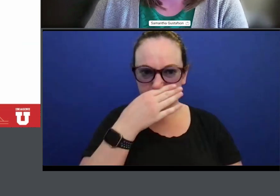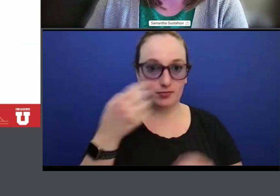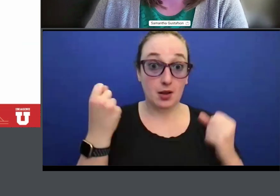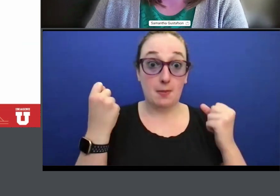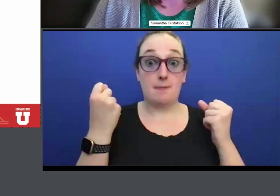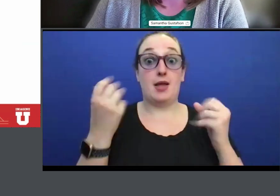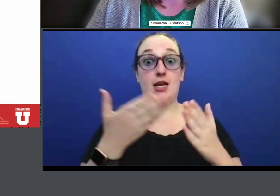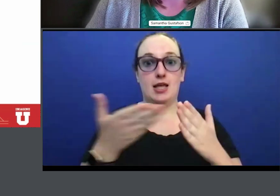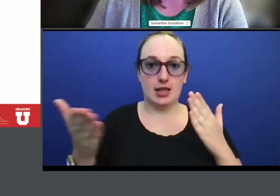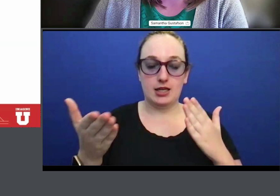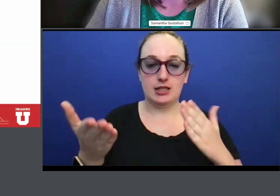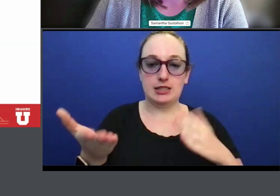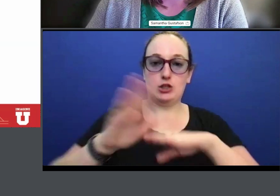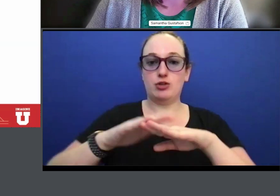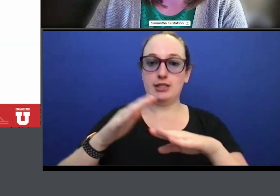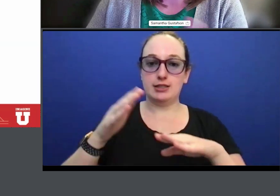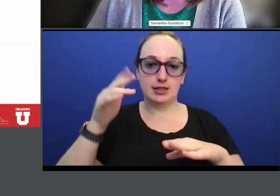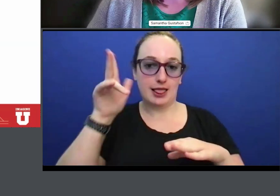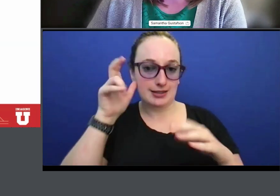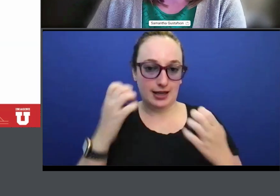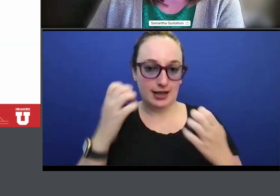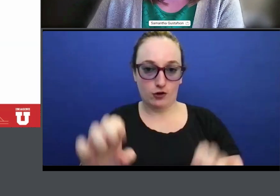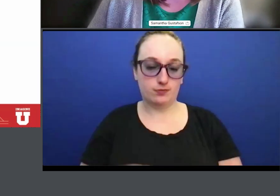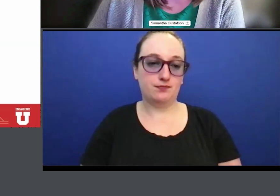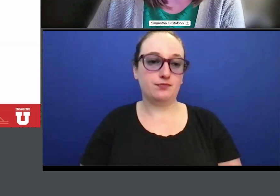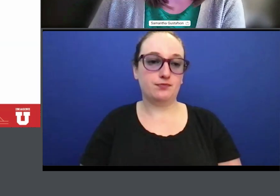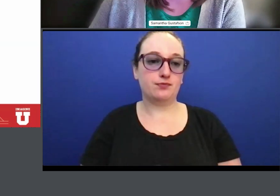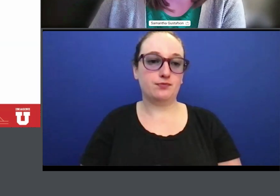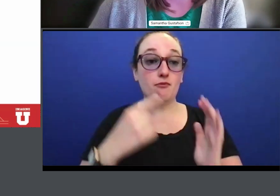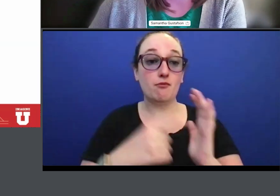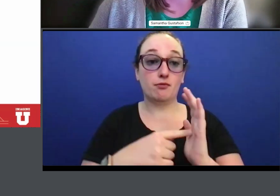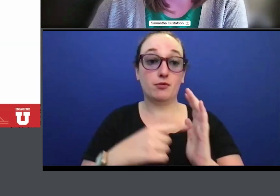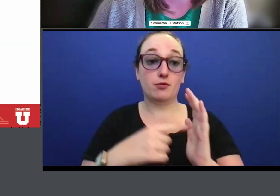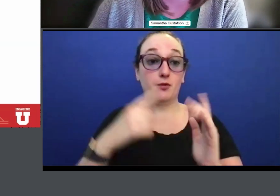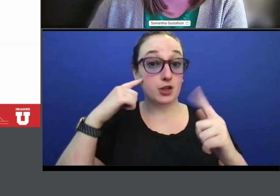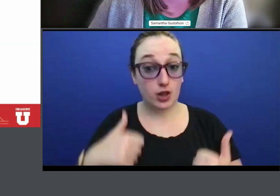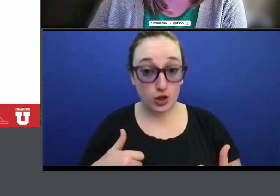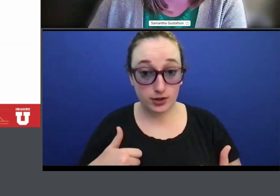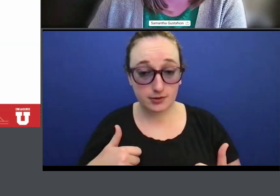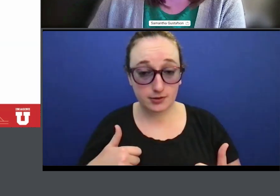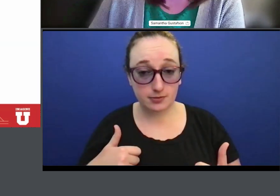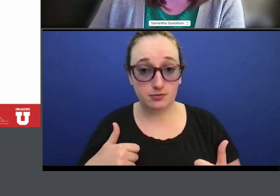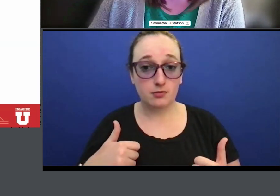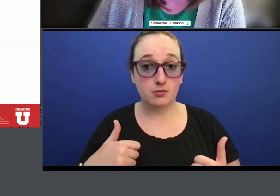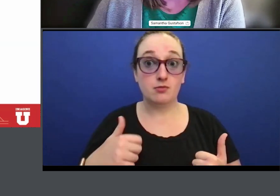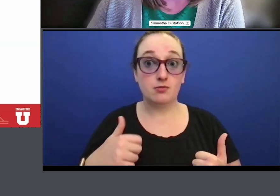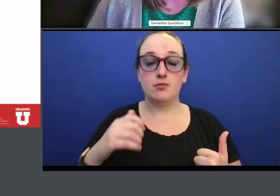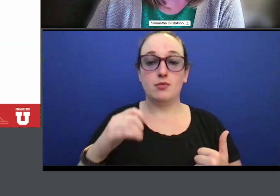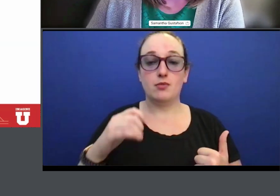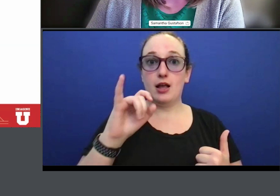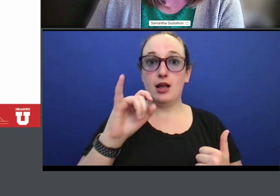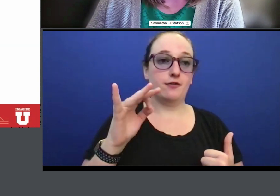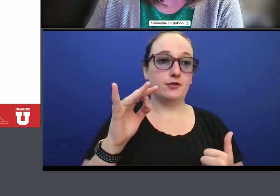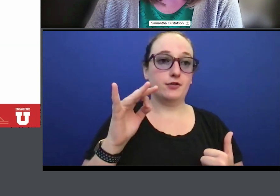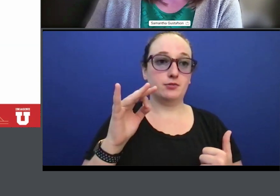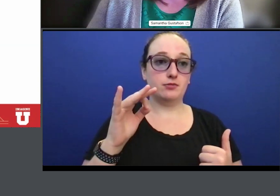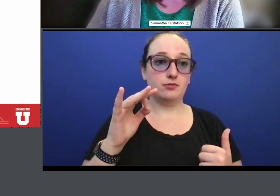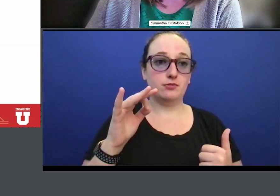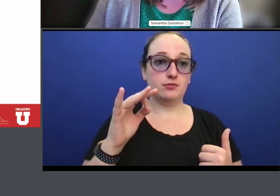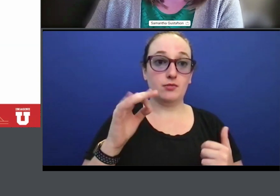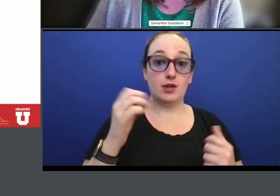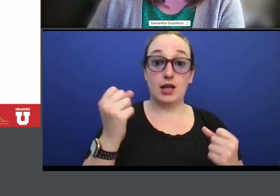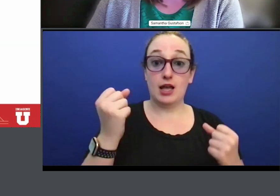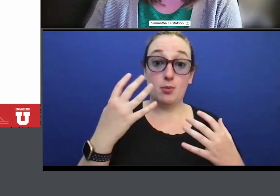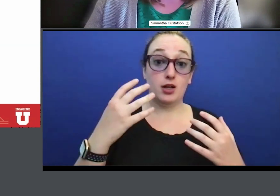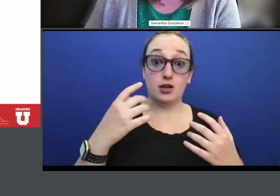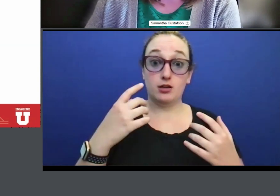things that increase listening effort. So we've talked about how hearing loss increases listening effort regardless of how many ears you